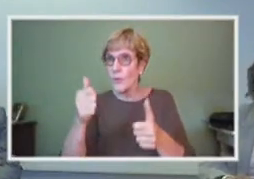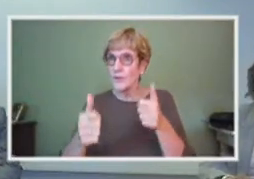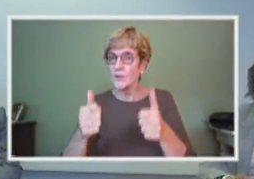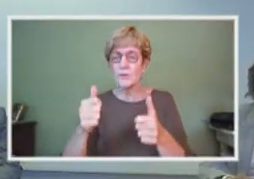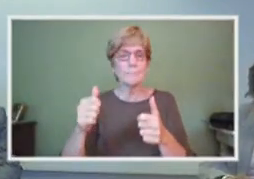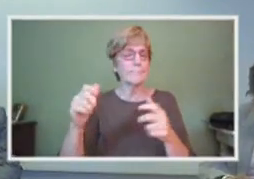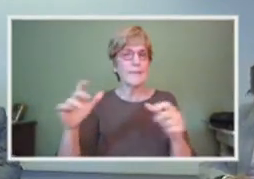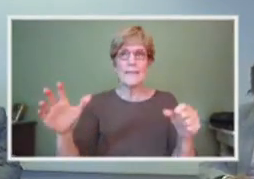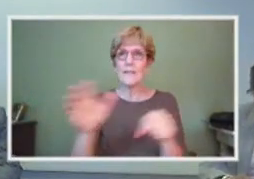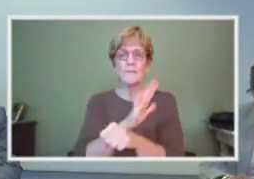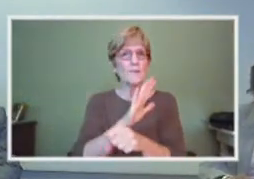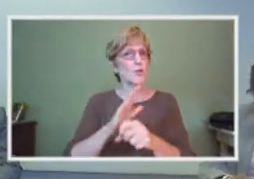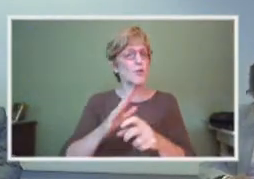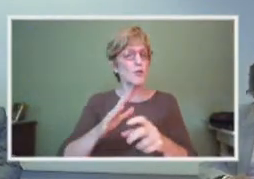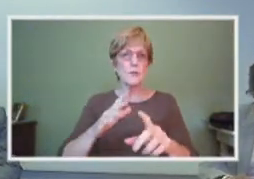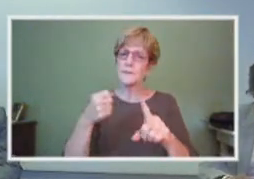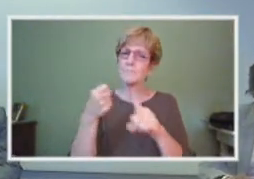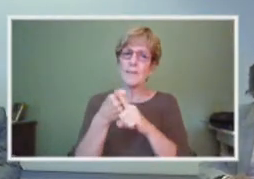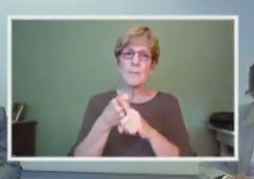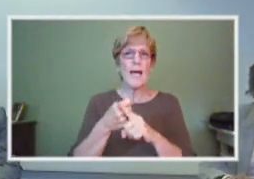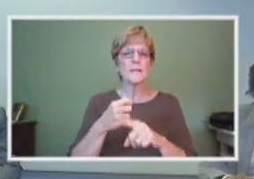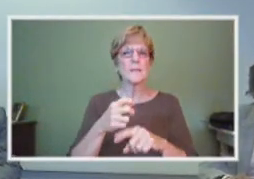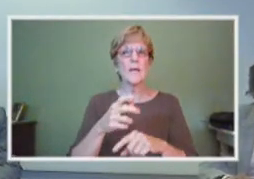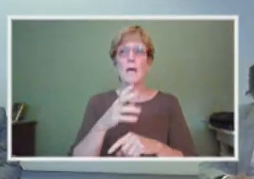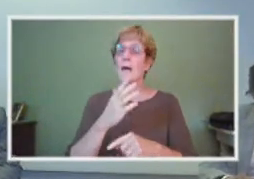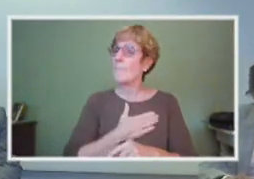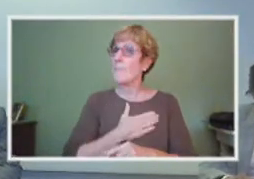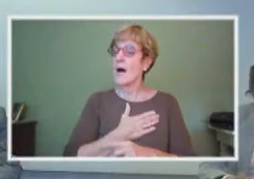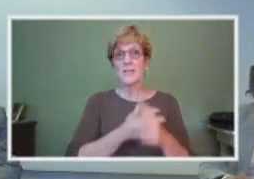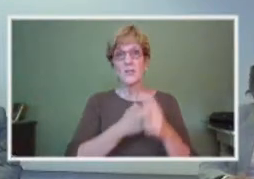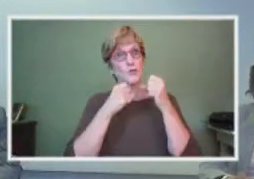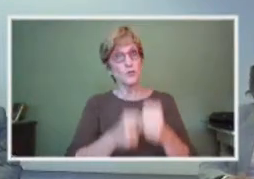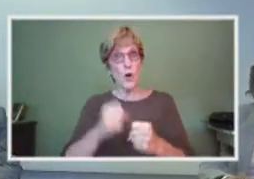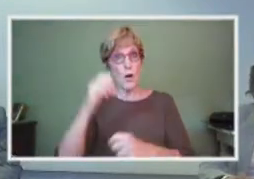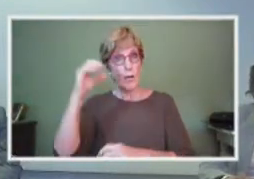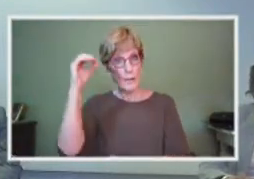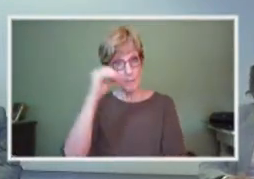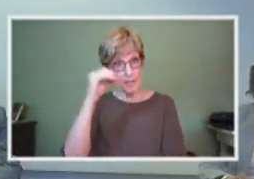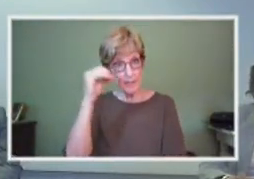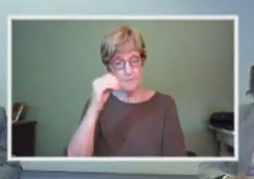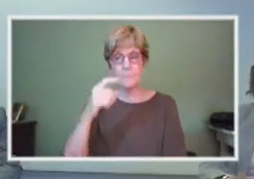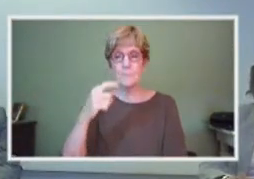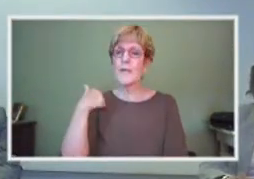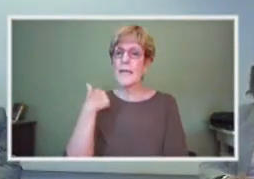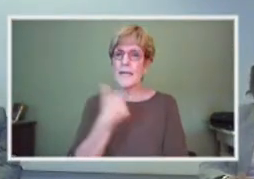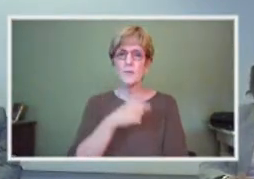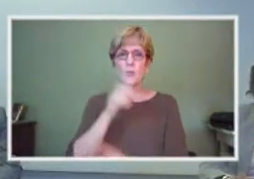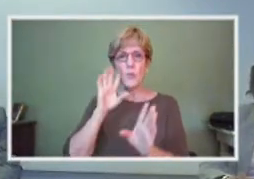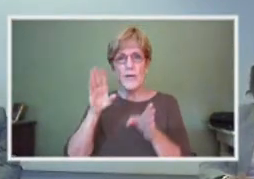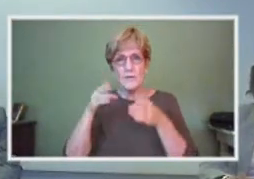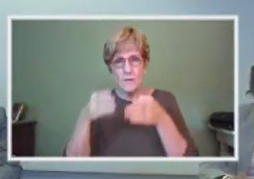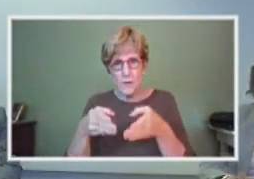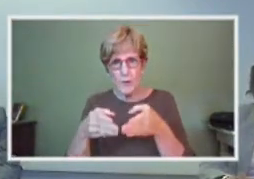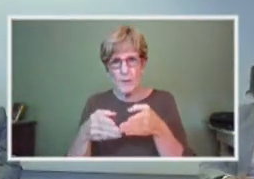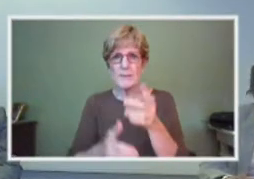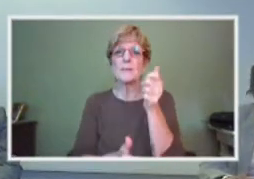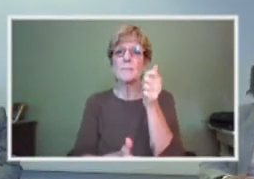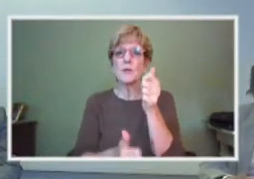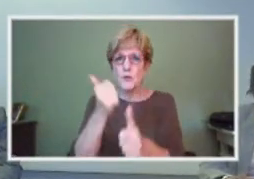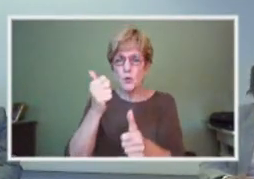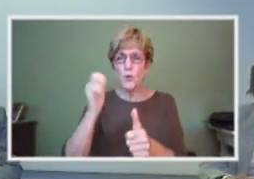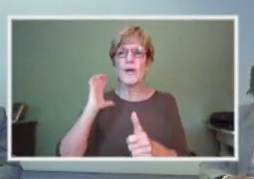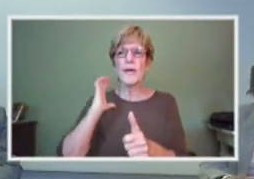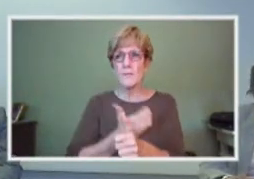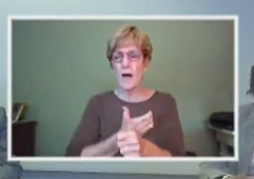to make an impact on. And it's my very, very strong opinion that if we focus our majority impact